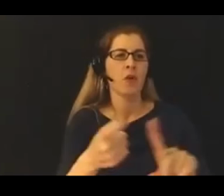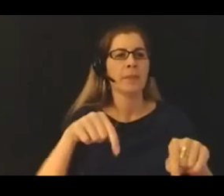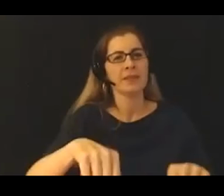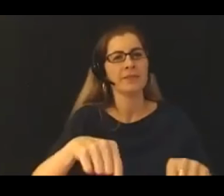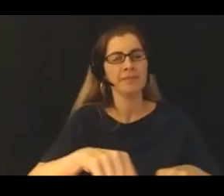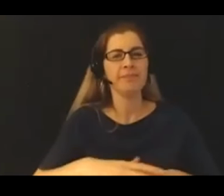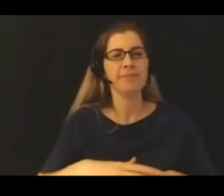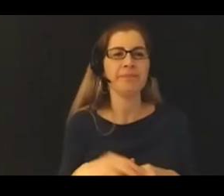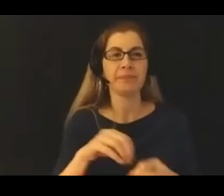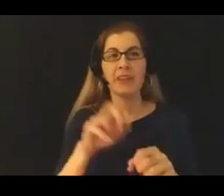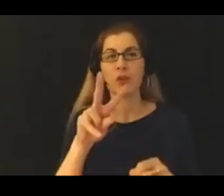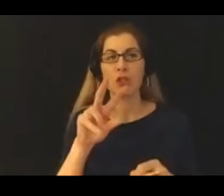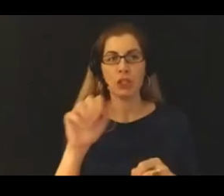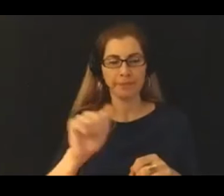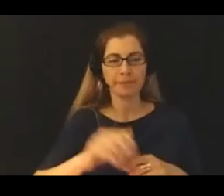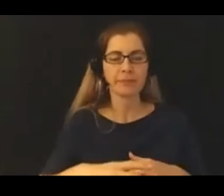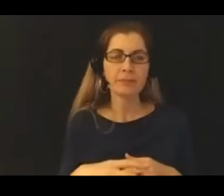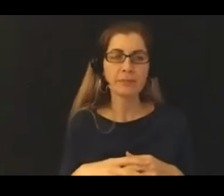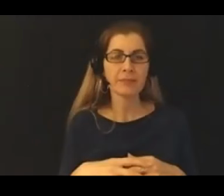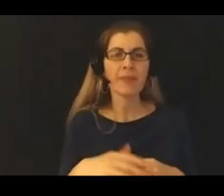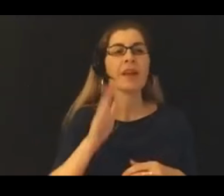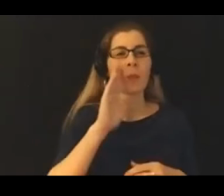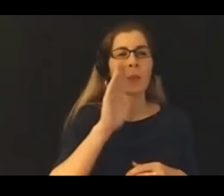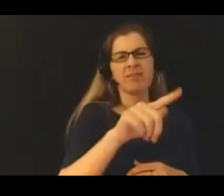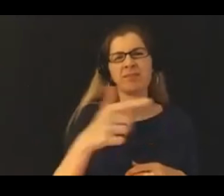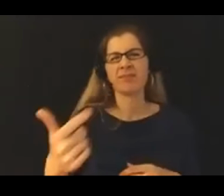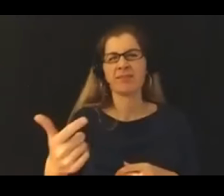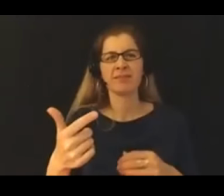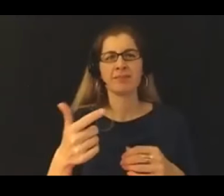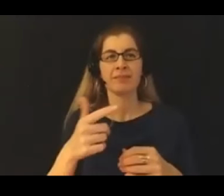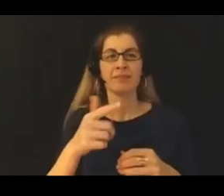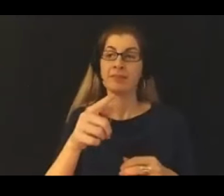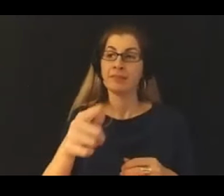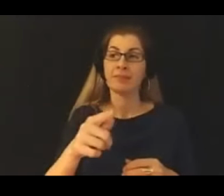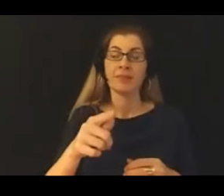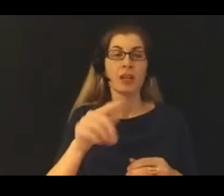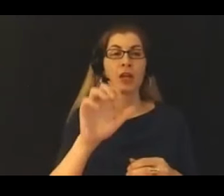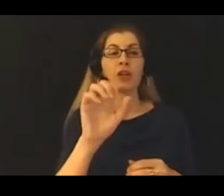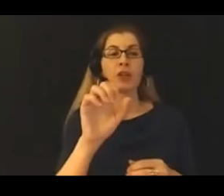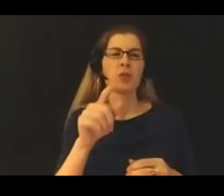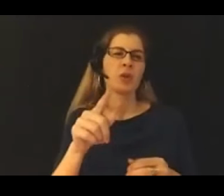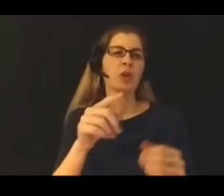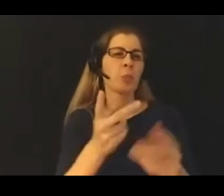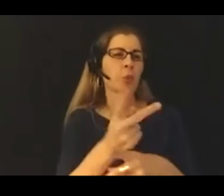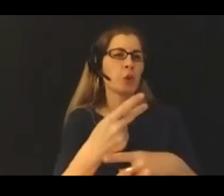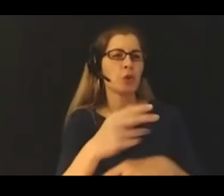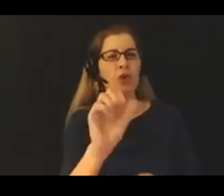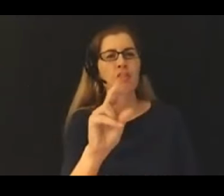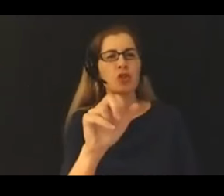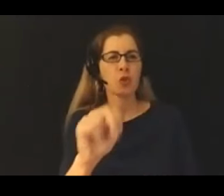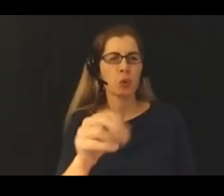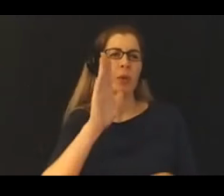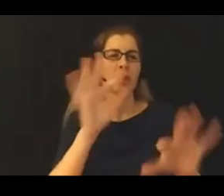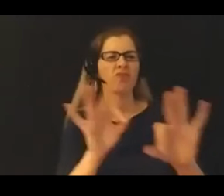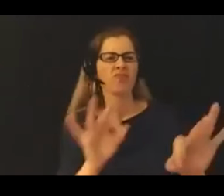located in Virginia. I'll now turn over things to our producer for a brief review of some technical